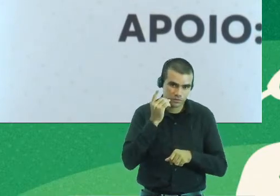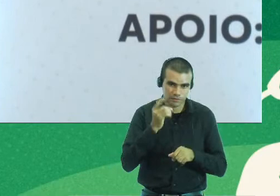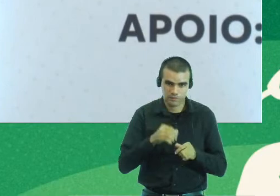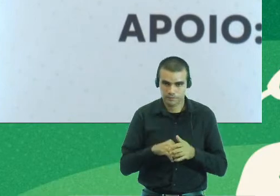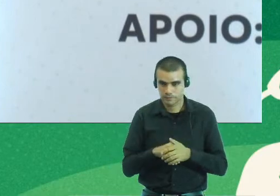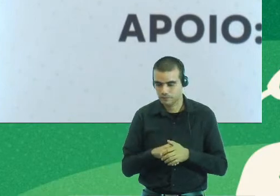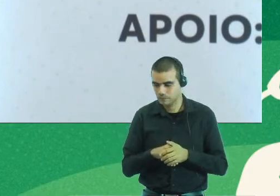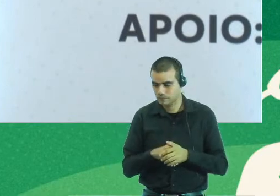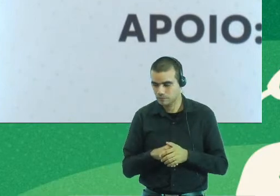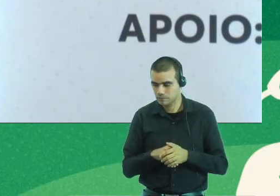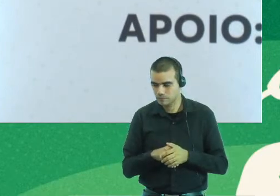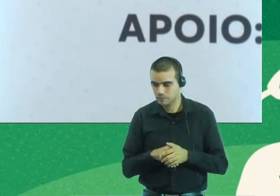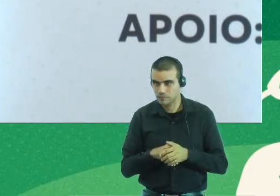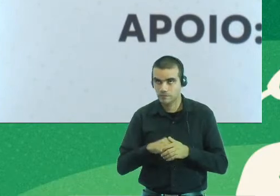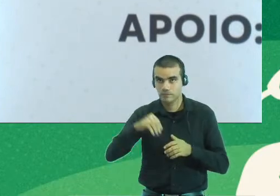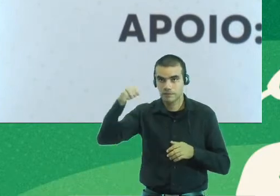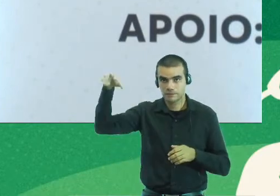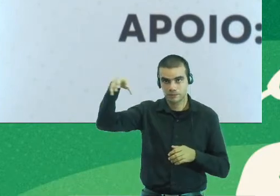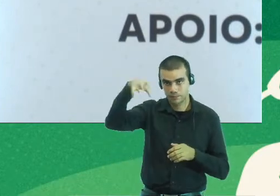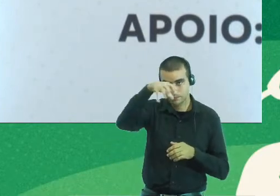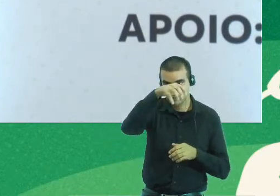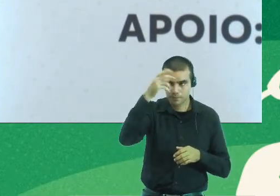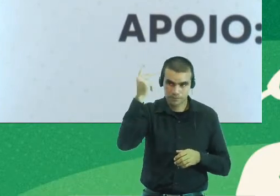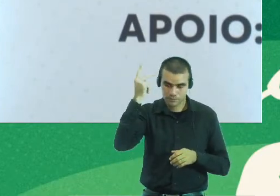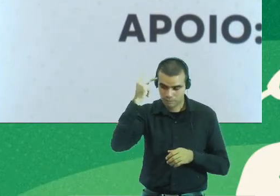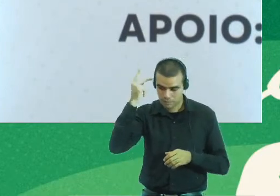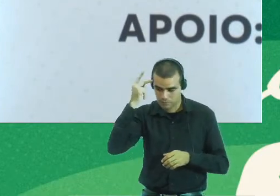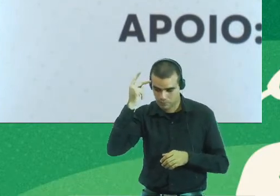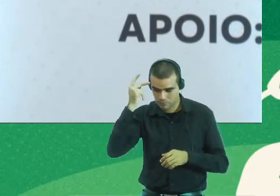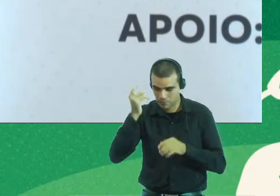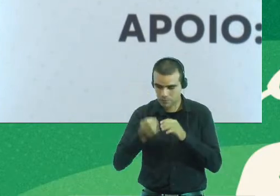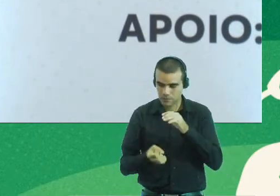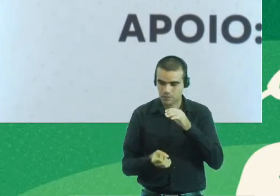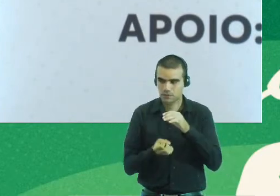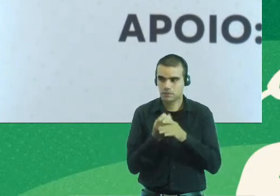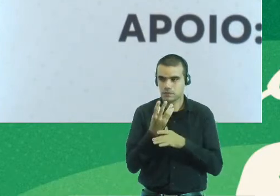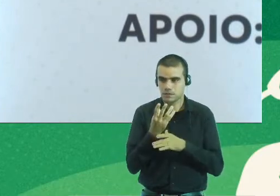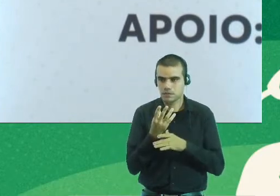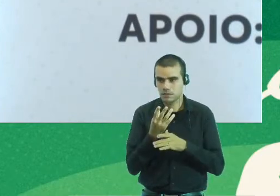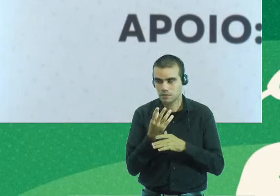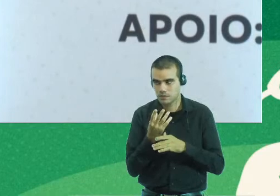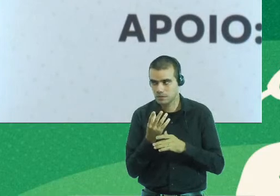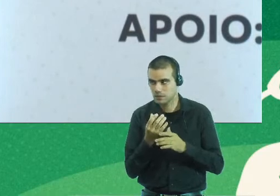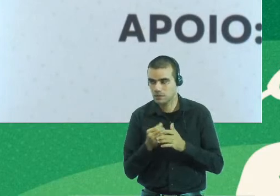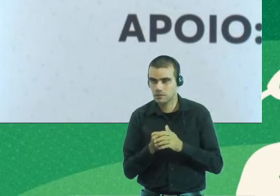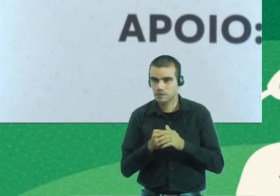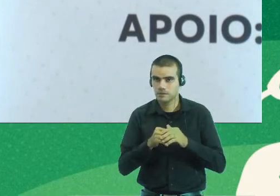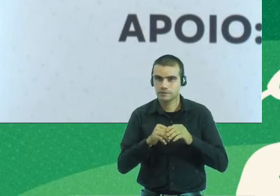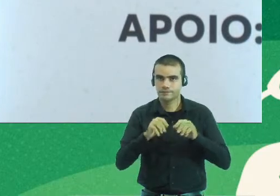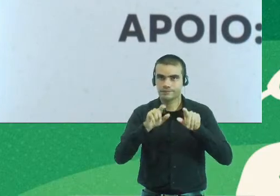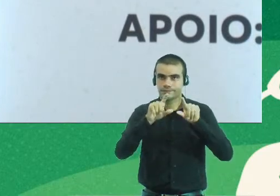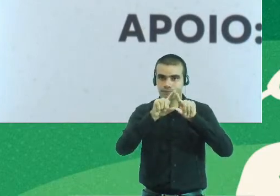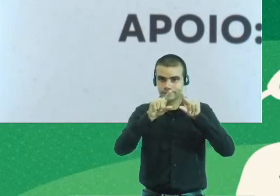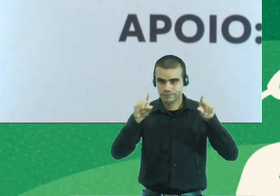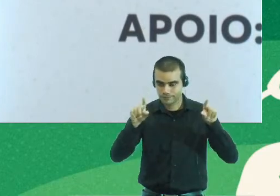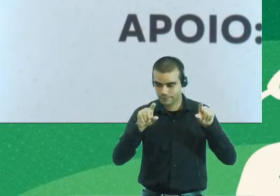So I'm gonna just create a list called sightings, and this I'm gonna loop through